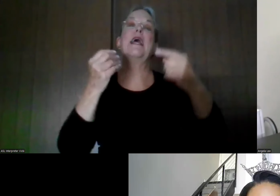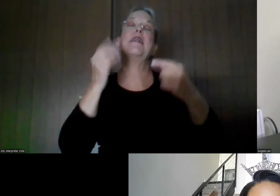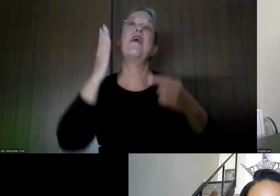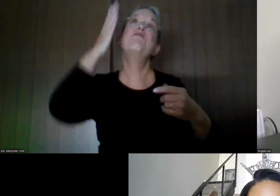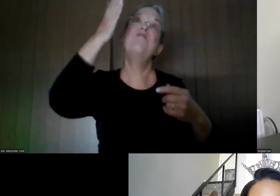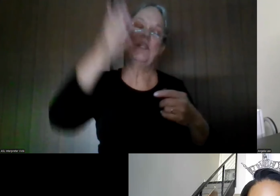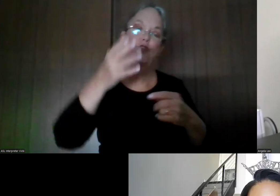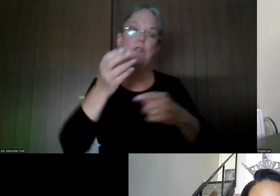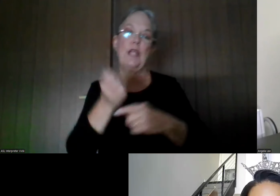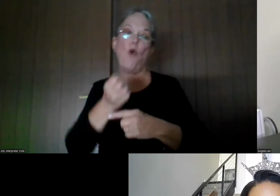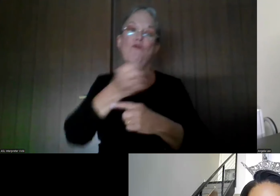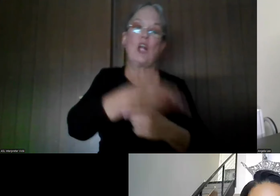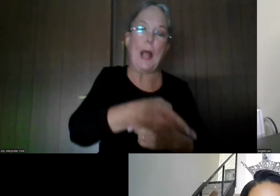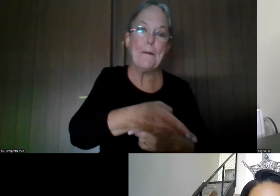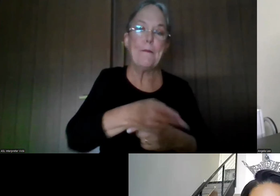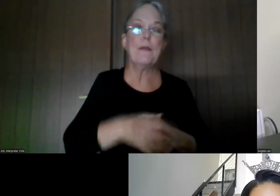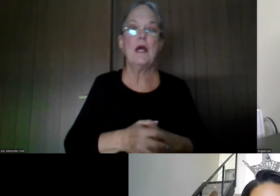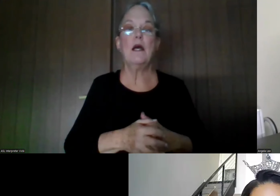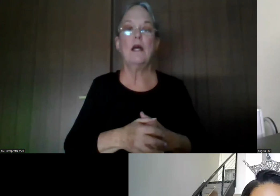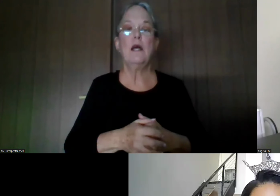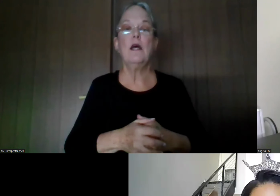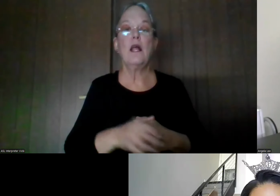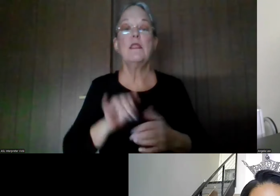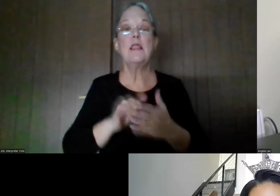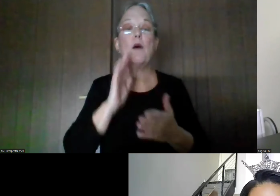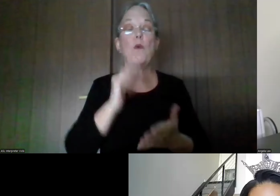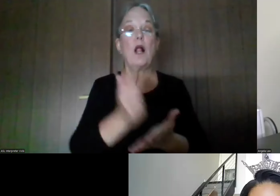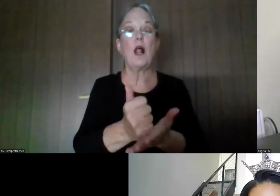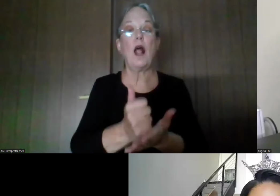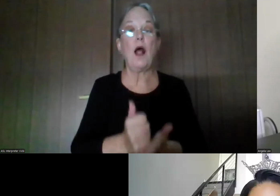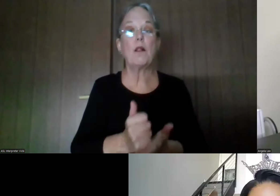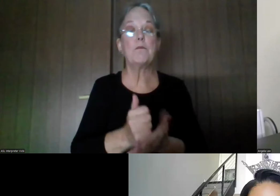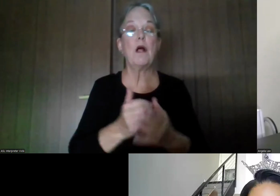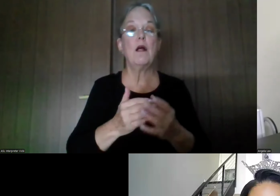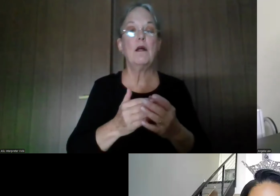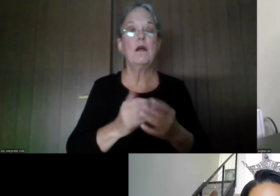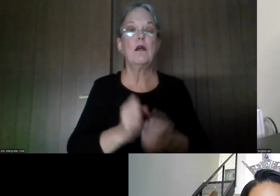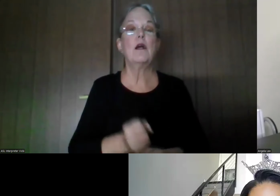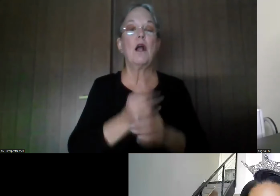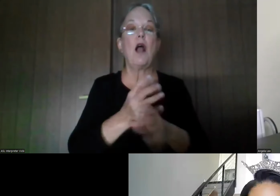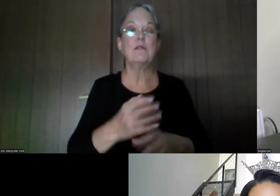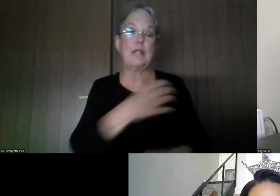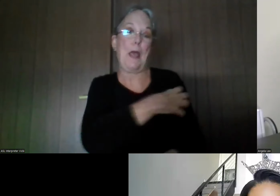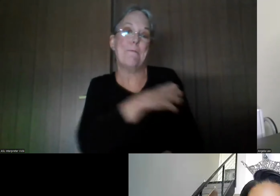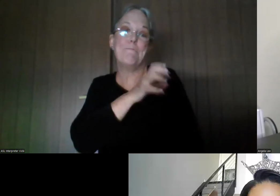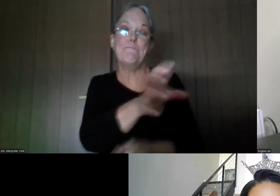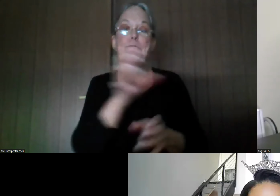will, excuse me, that's what will help lead to empowerment